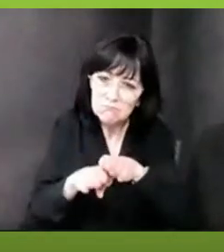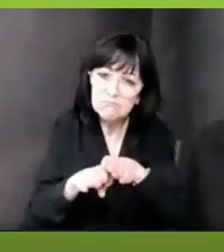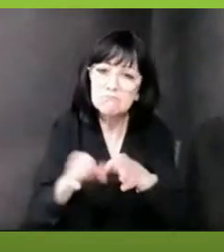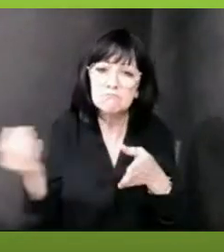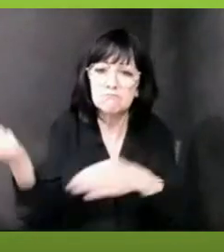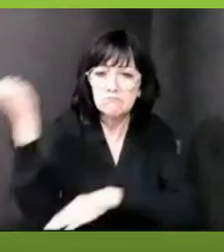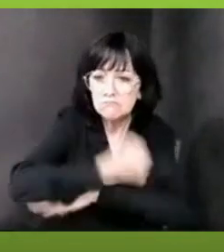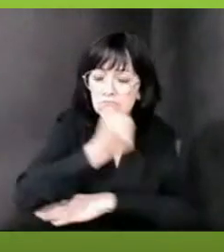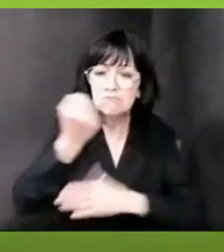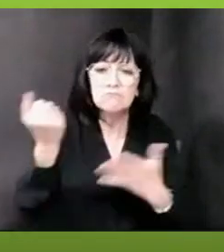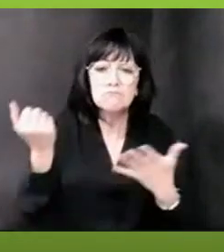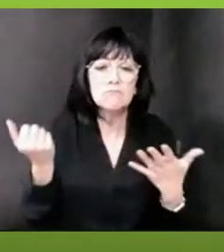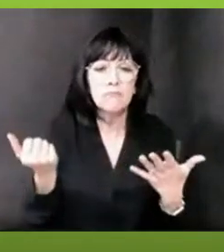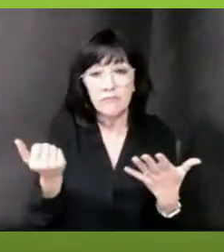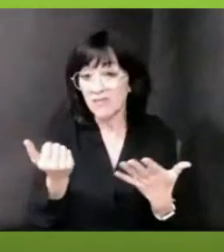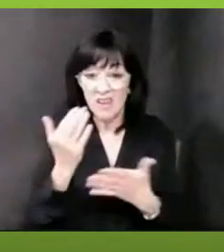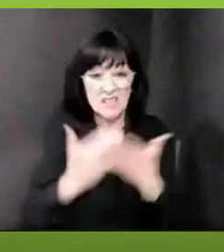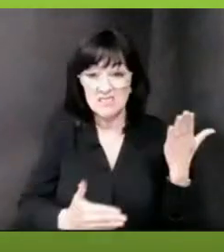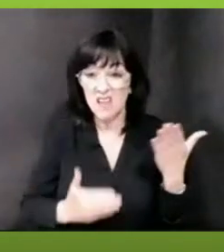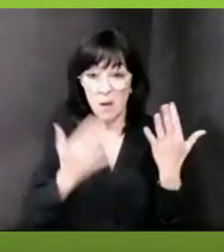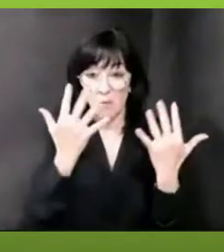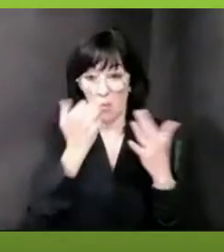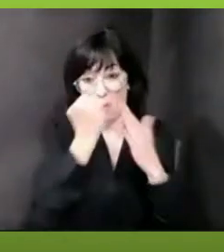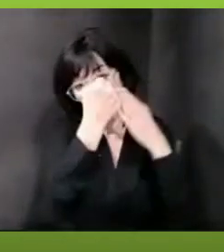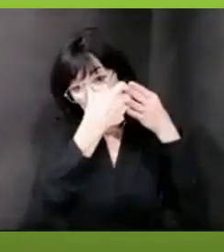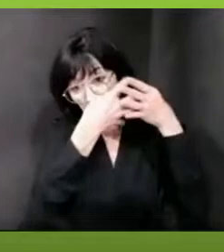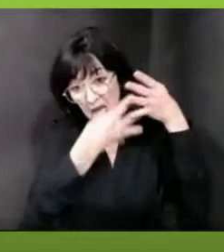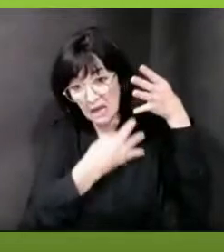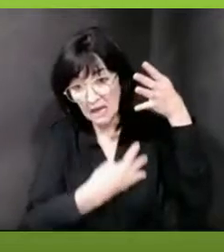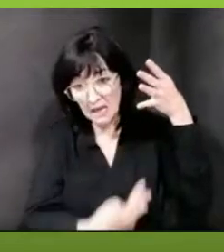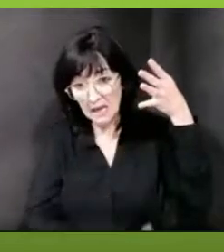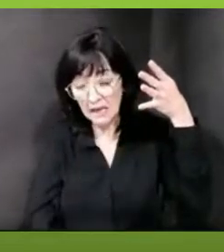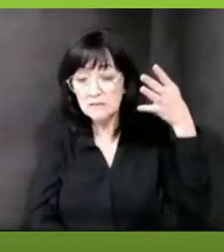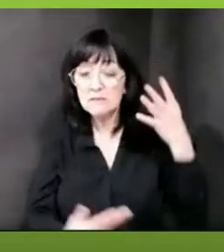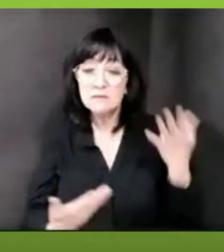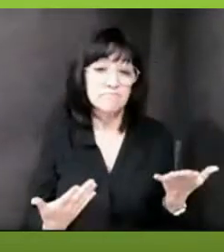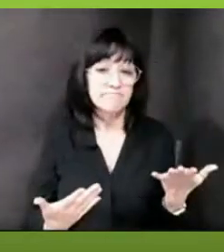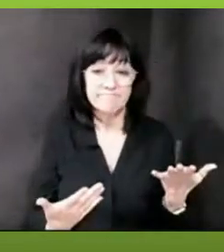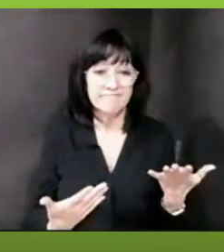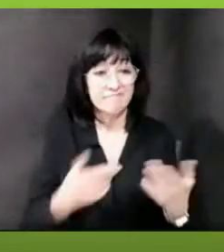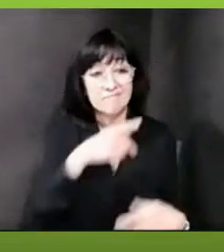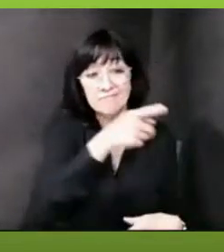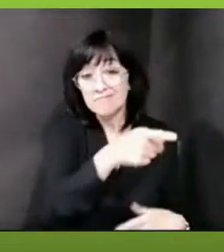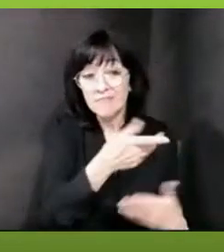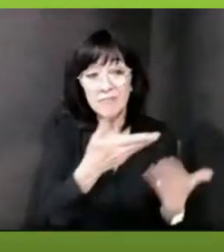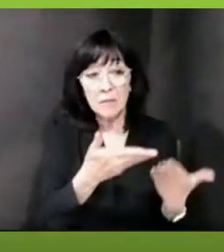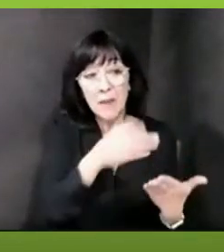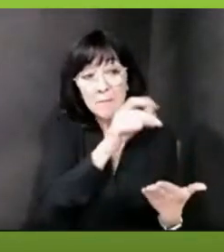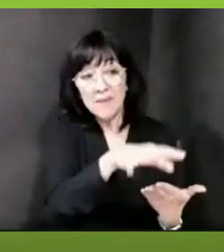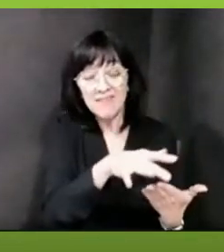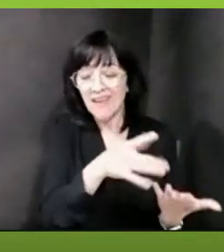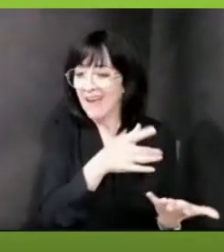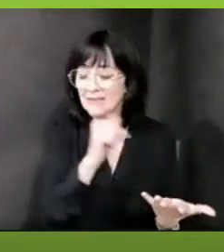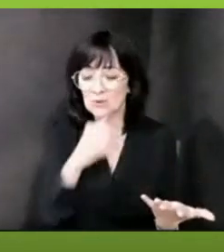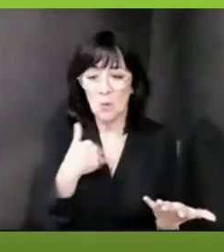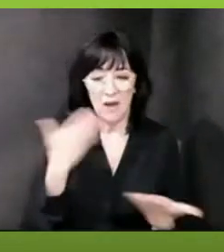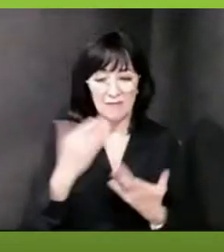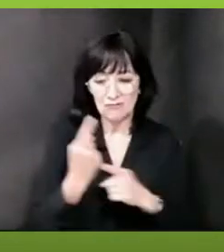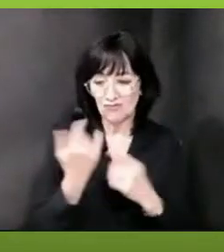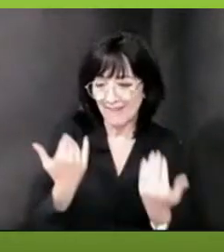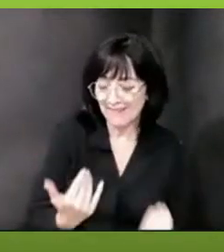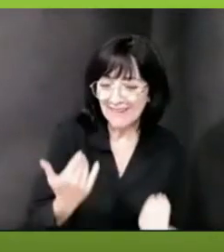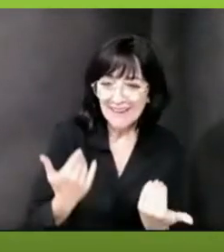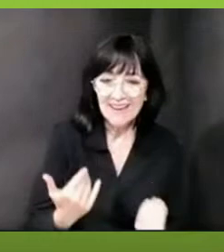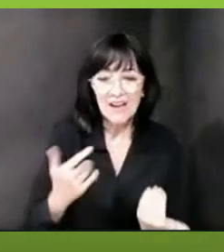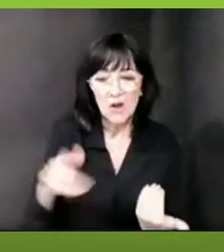lists for services or finding out about something that maybe they've been struggling with for several months and not been able to get